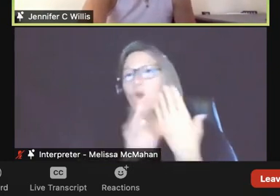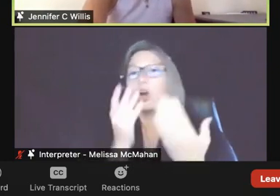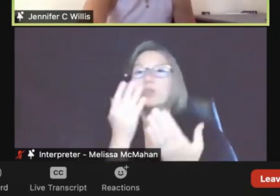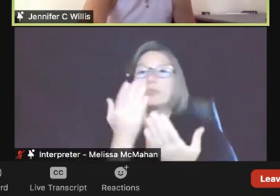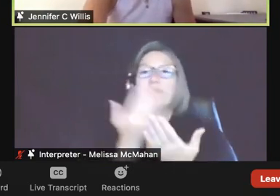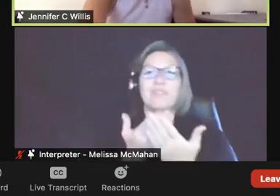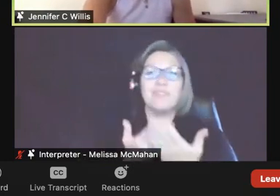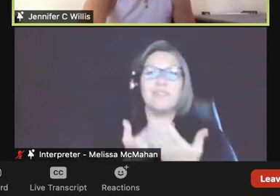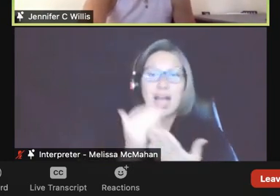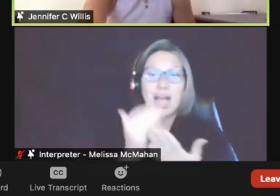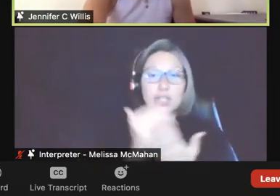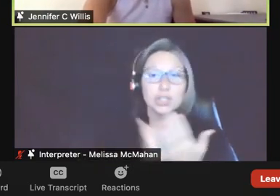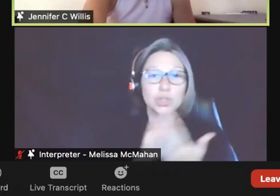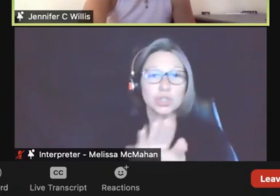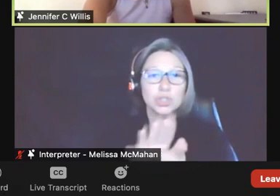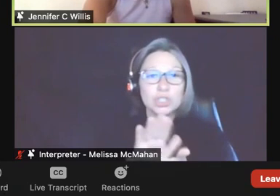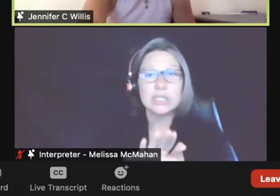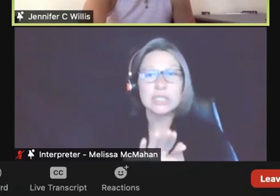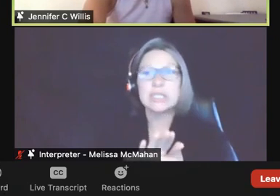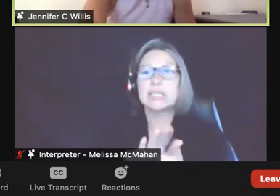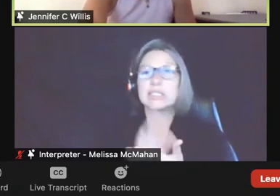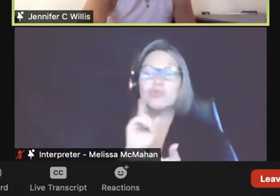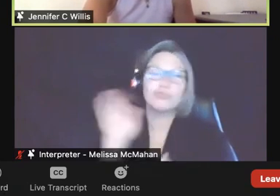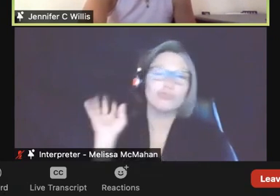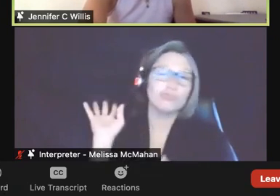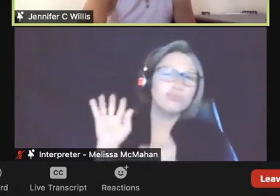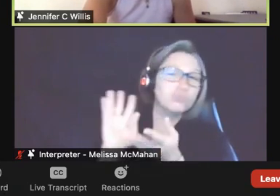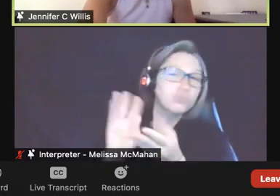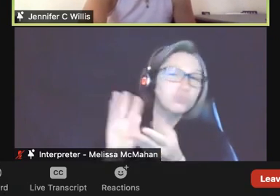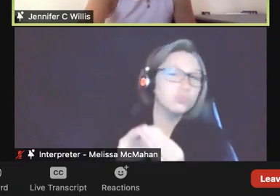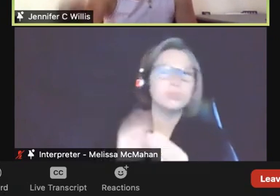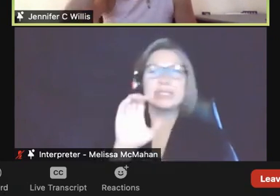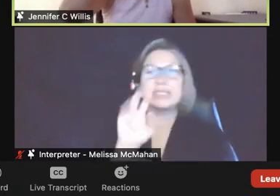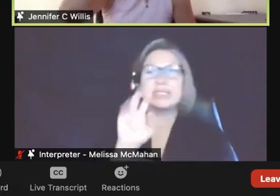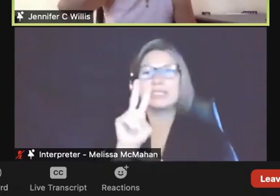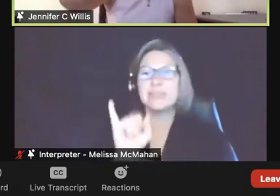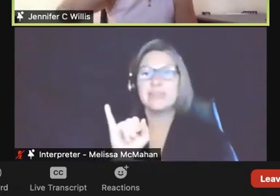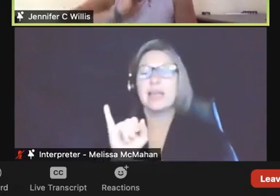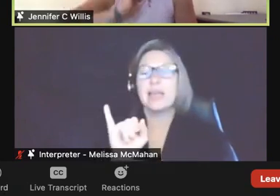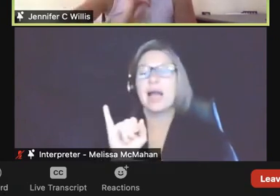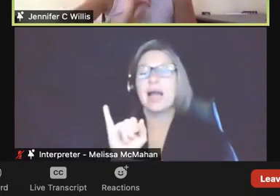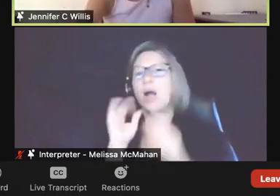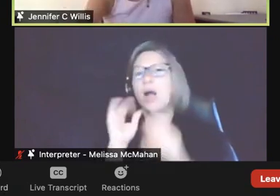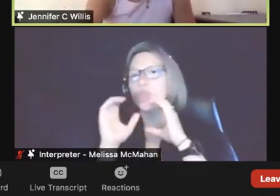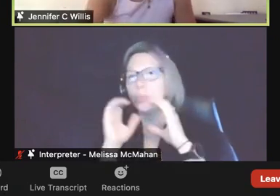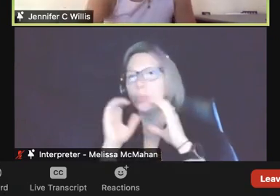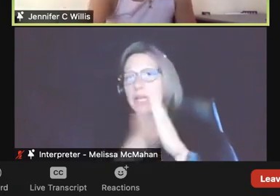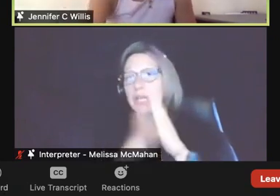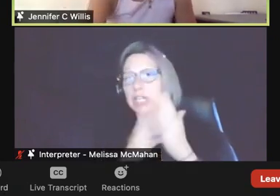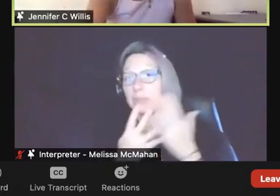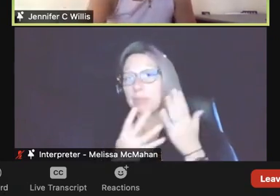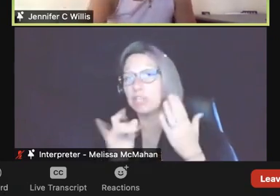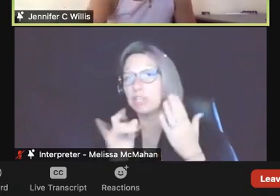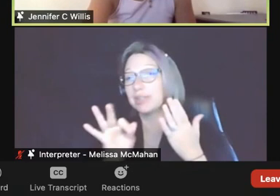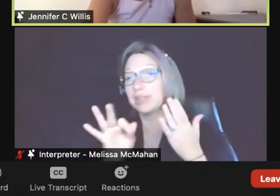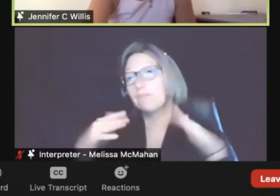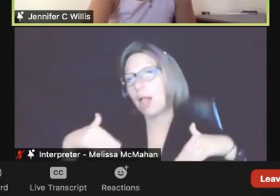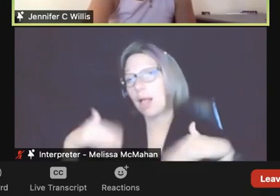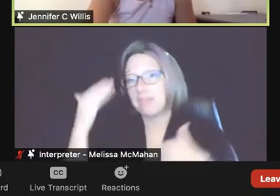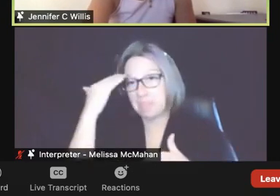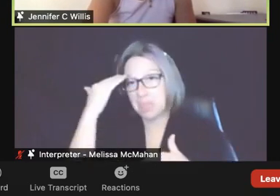want and need to learn about CVI or the communication matrix if you're not already familiar with either of those things.